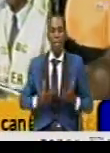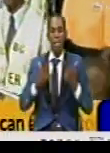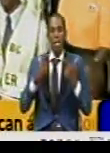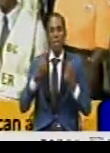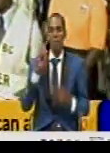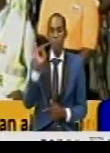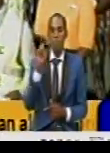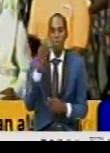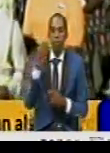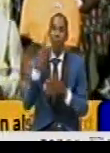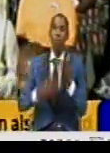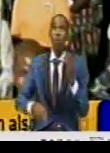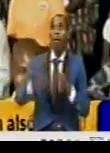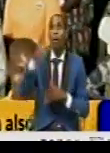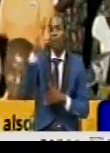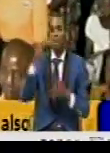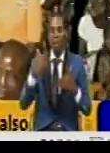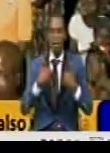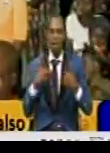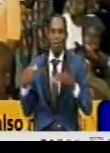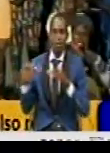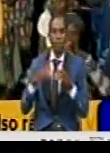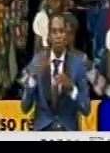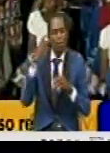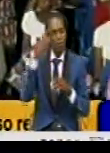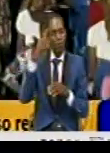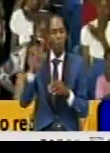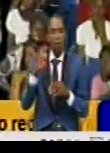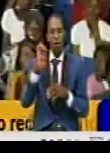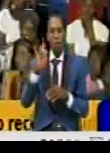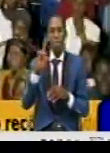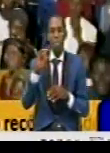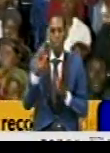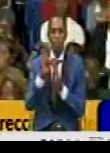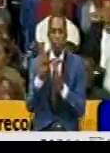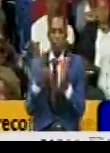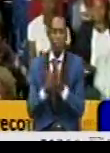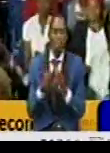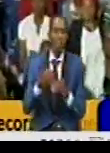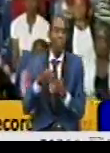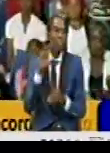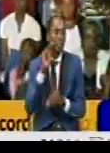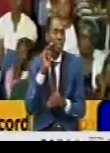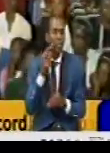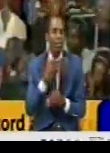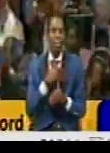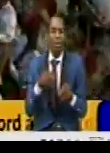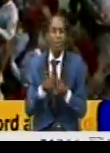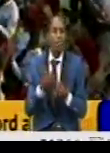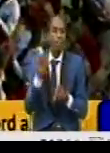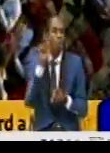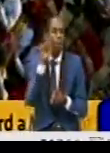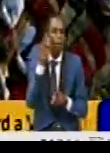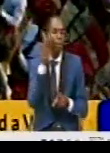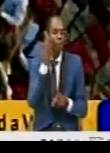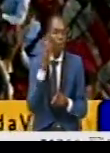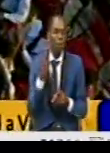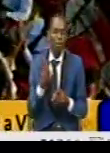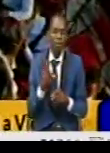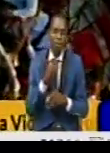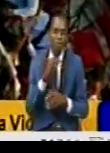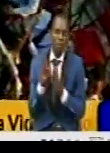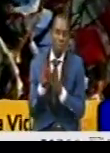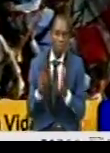going to be taking some live testimonies of what God has done from Edo State,